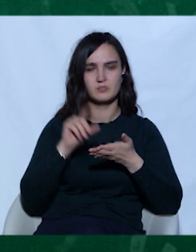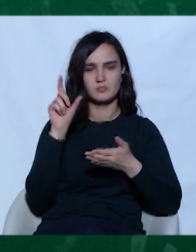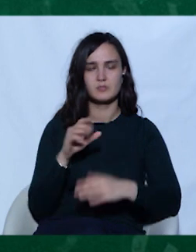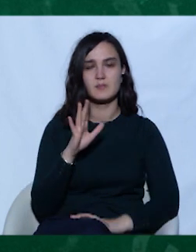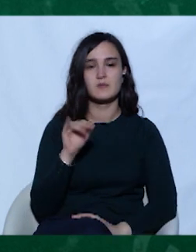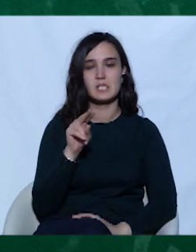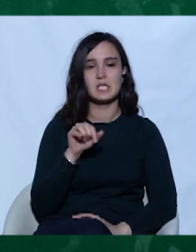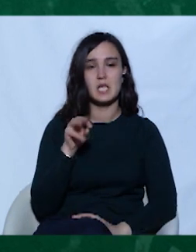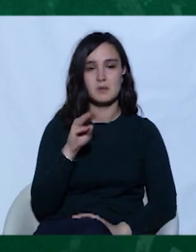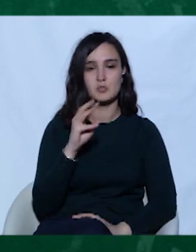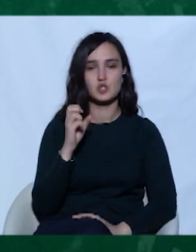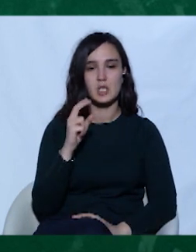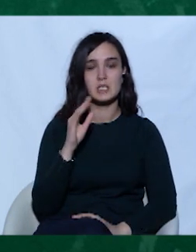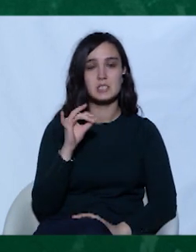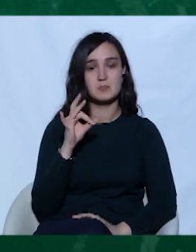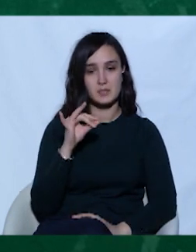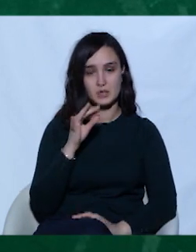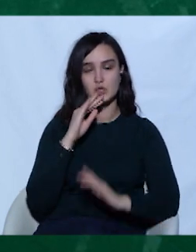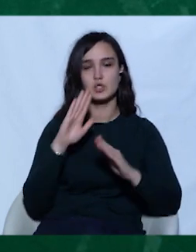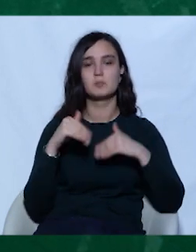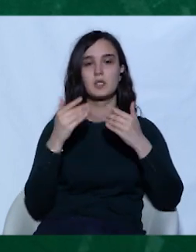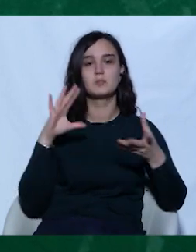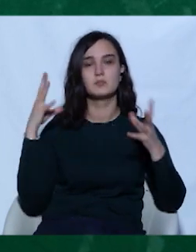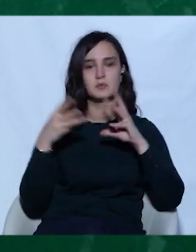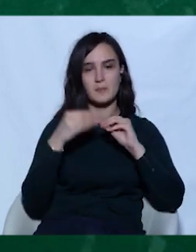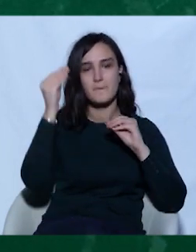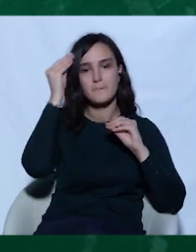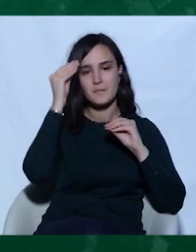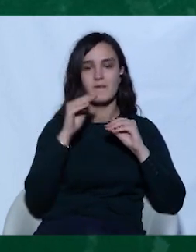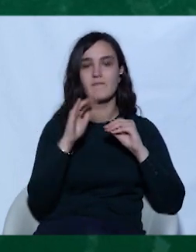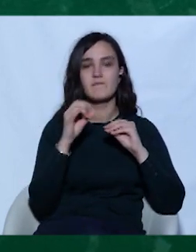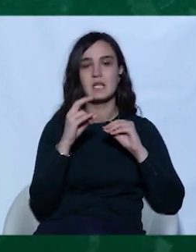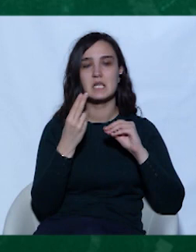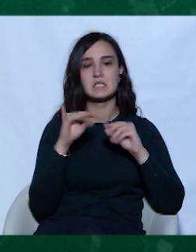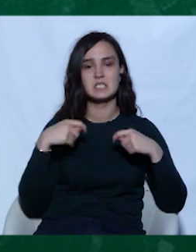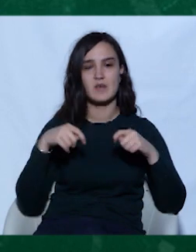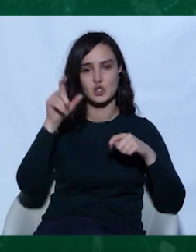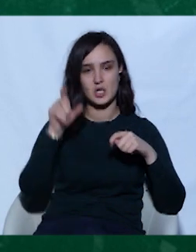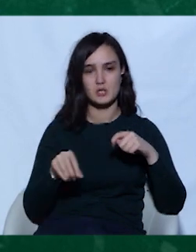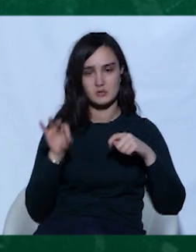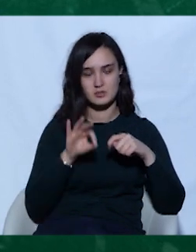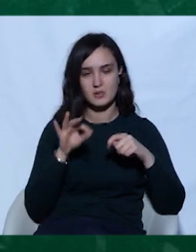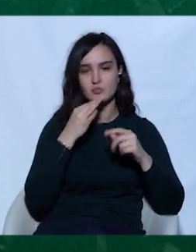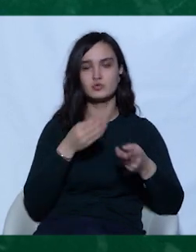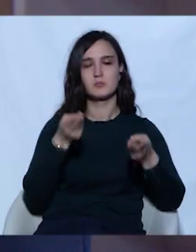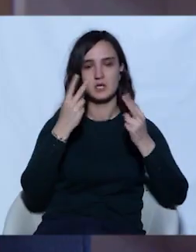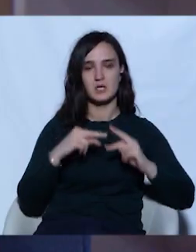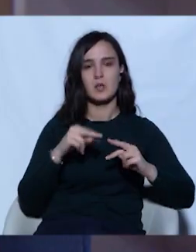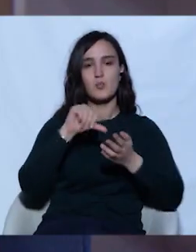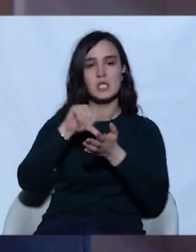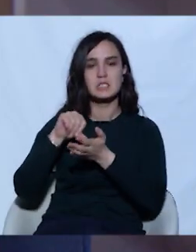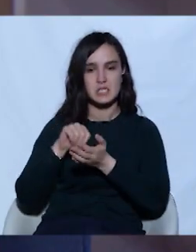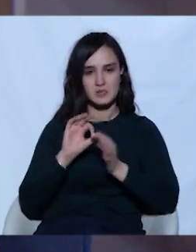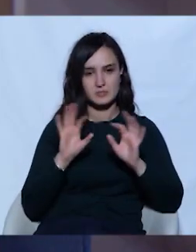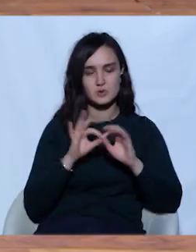mistake, foolish, insightful, and considerate. These are great words for you to look